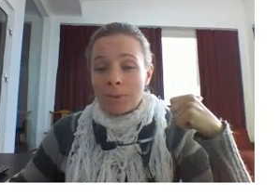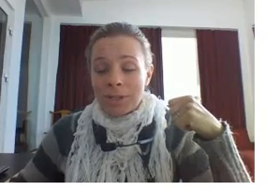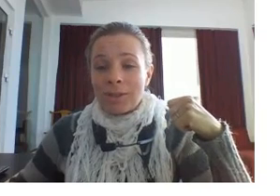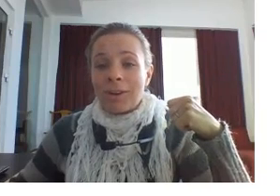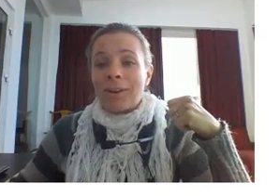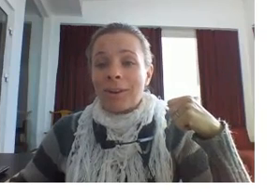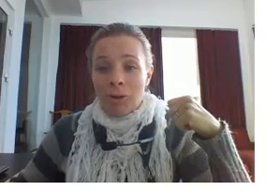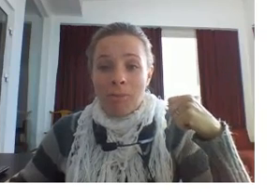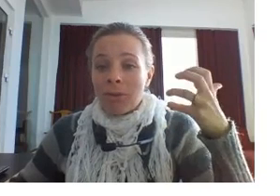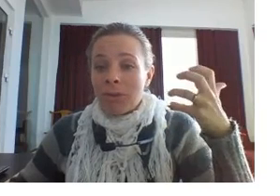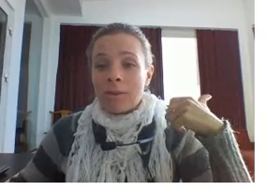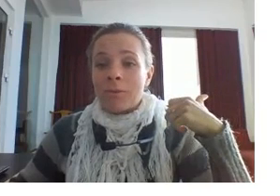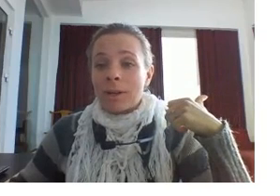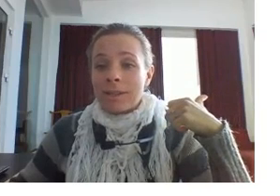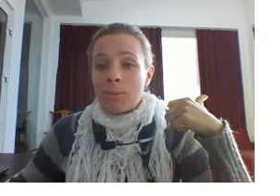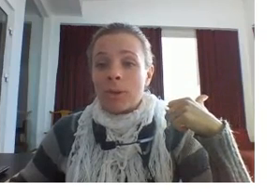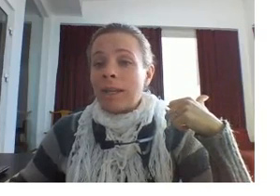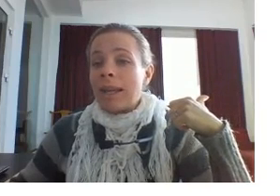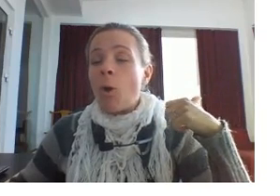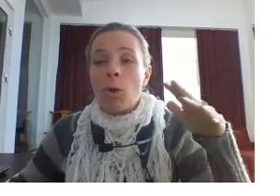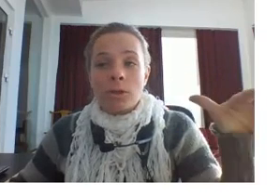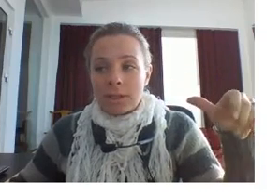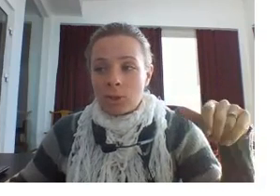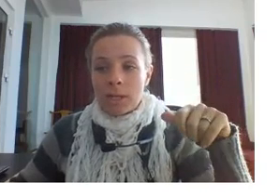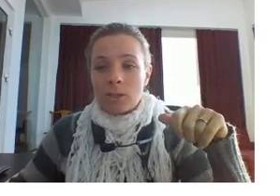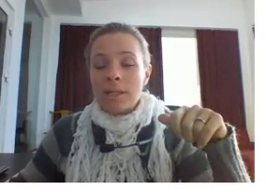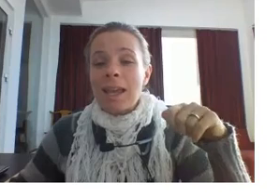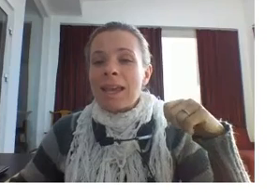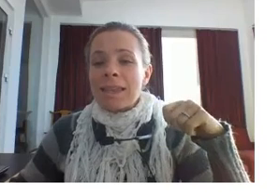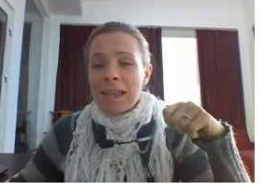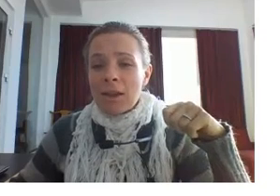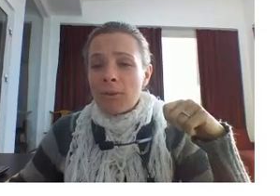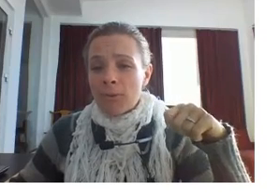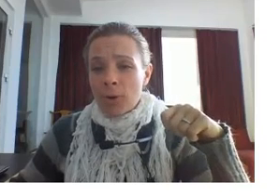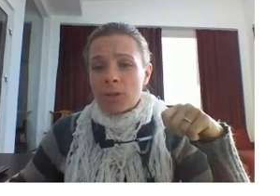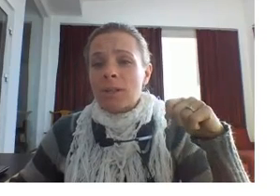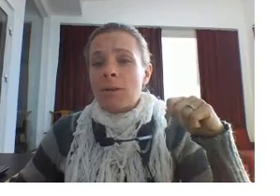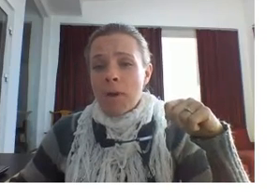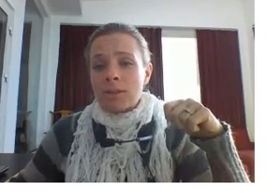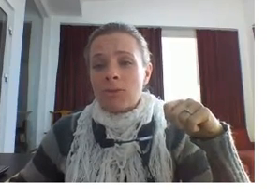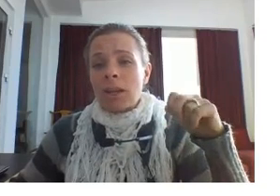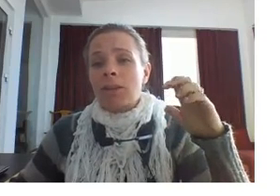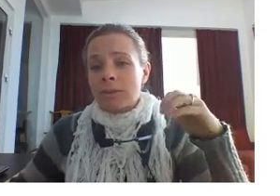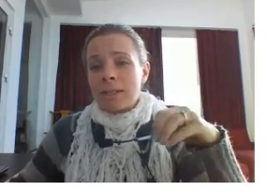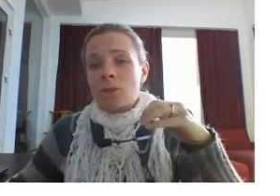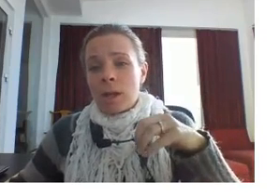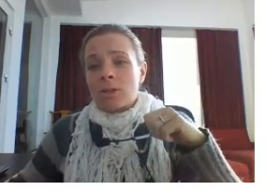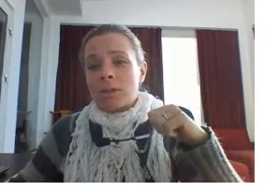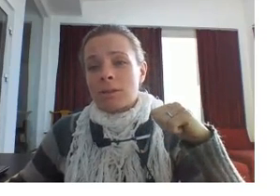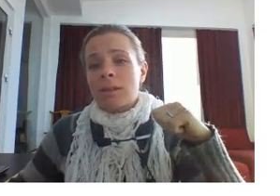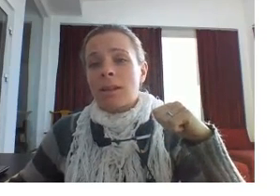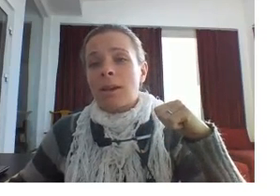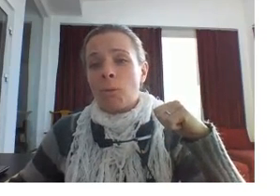particular grammar thing for example in all the situations. Think of first mastering the